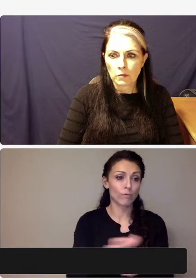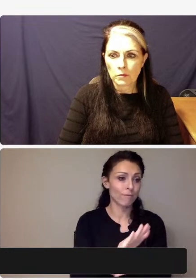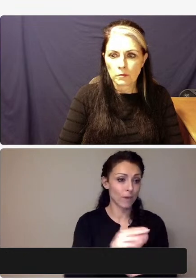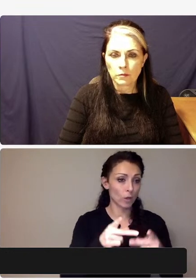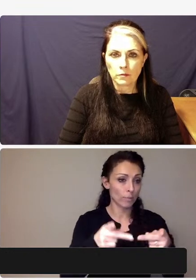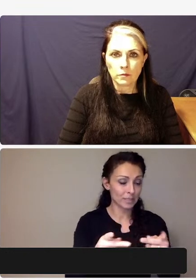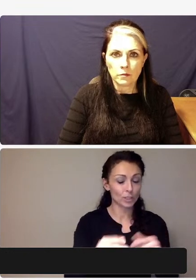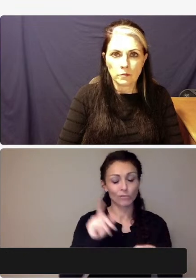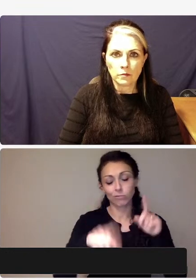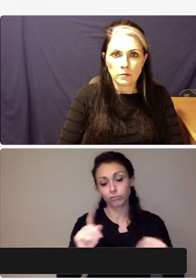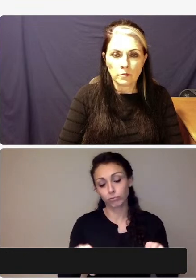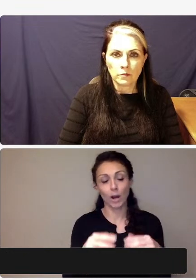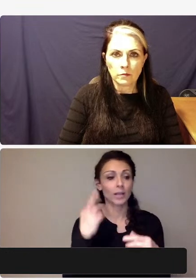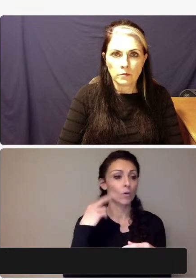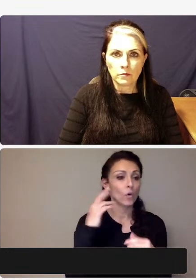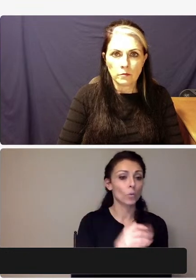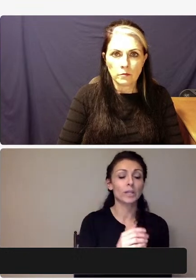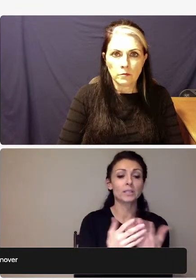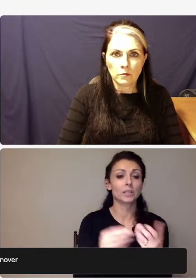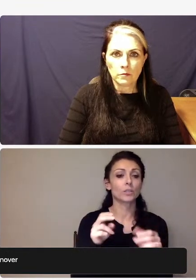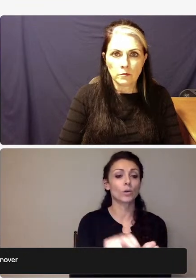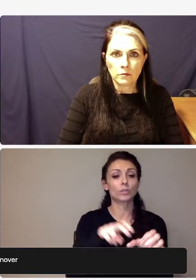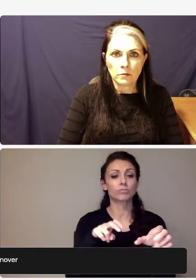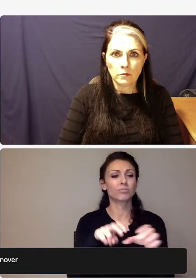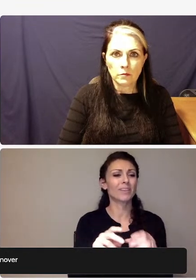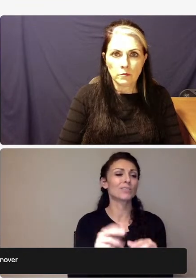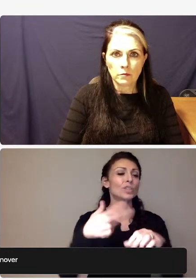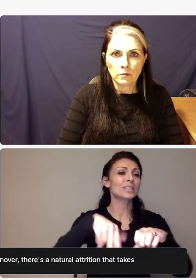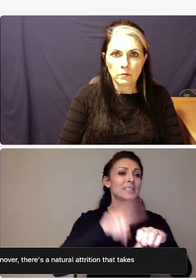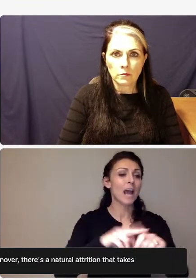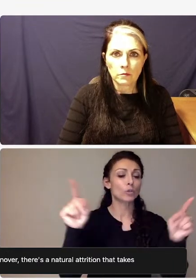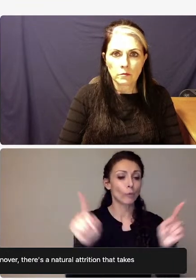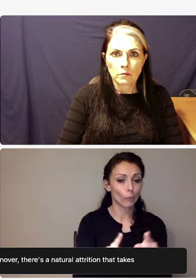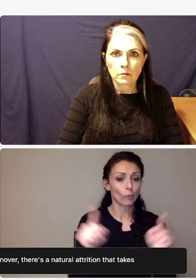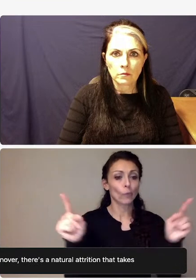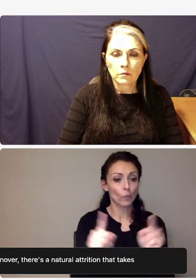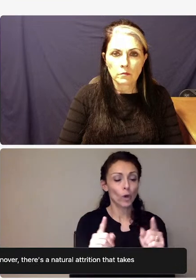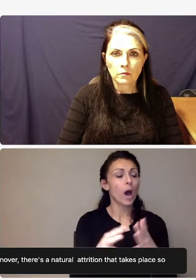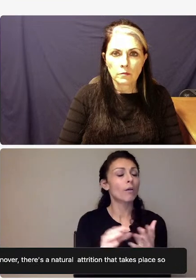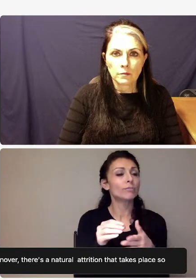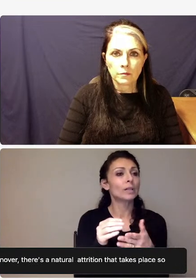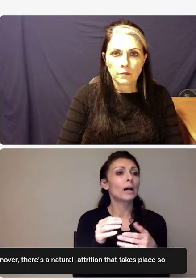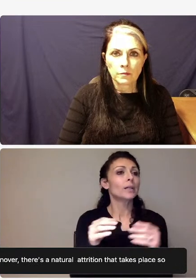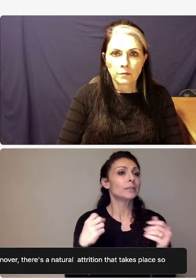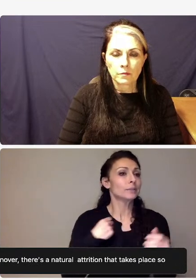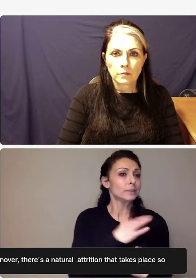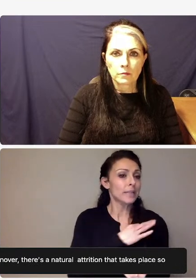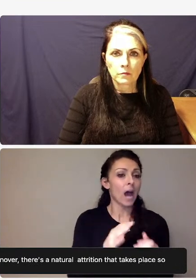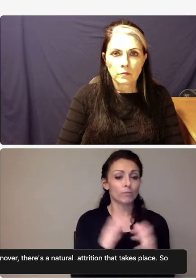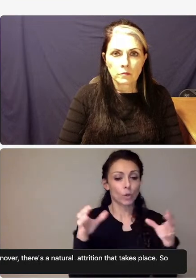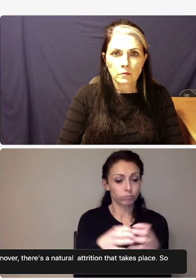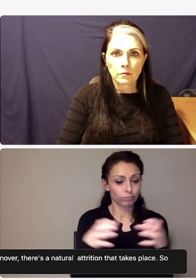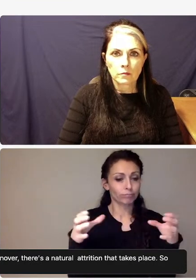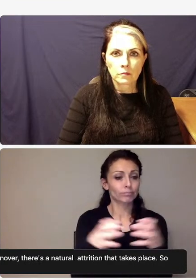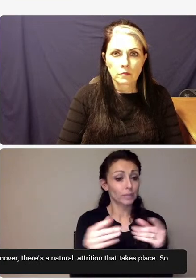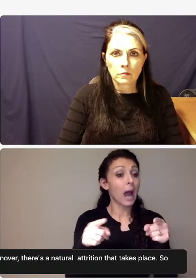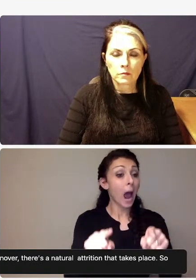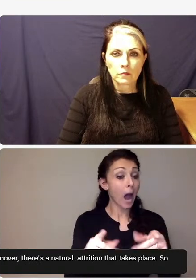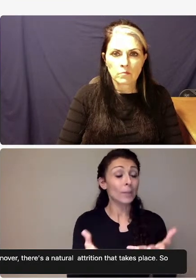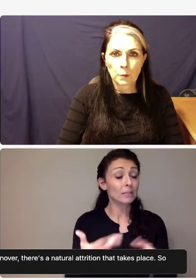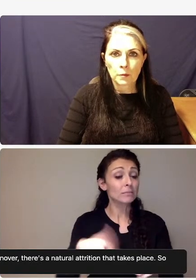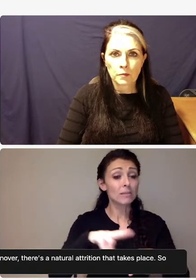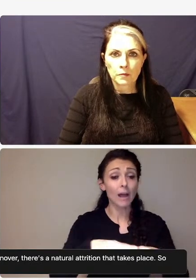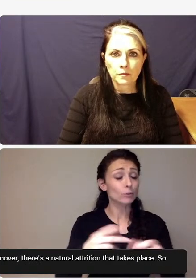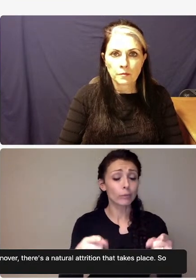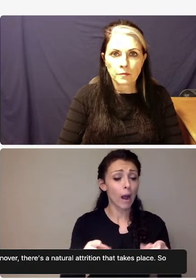for a variety of reasons i mean there's turnover there's a natural attrition that takes place so i'm getting a sense of that as we as we have presentations to know where where is that and